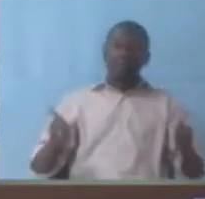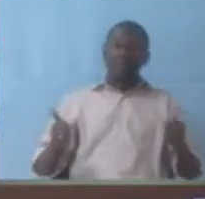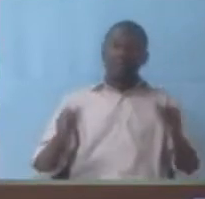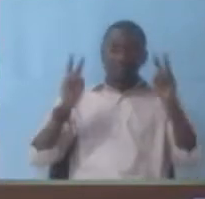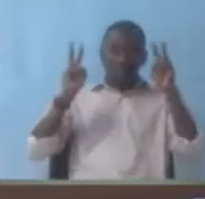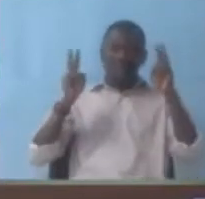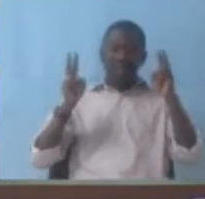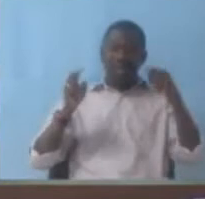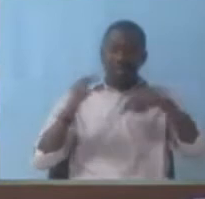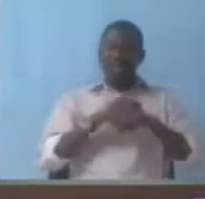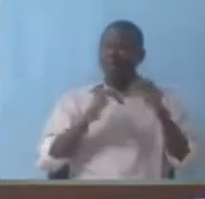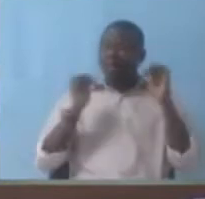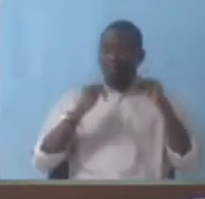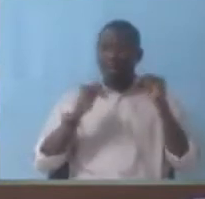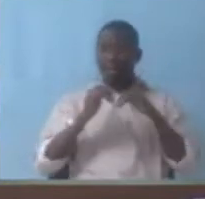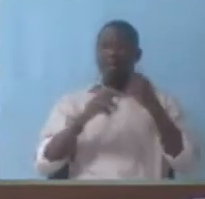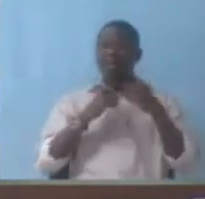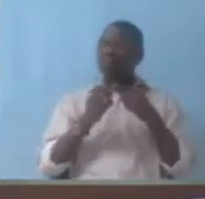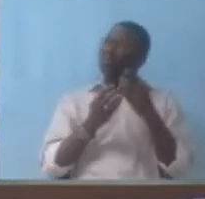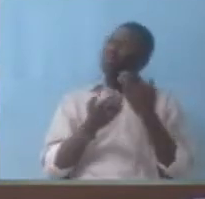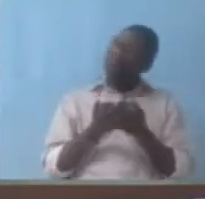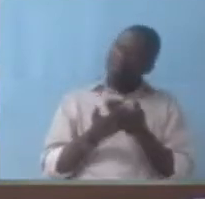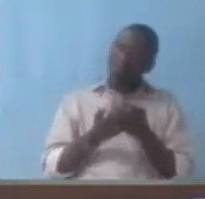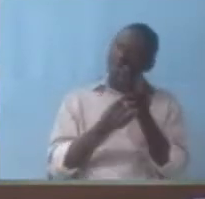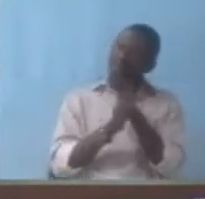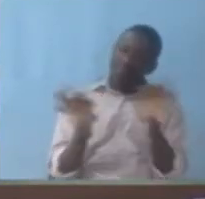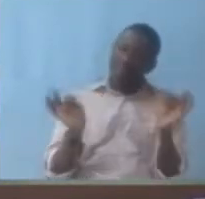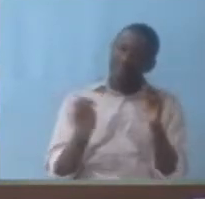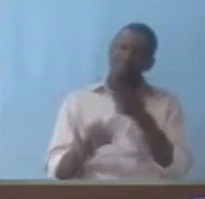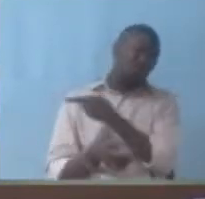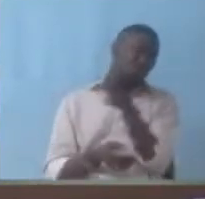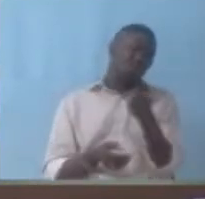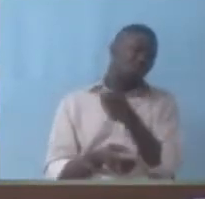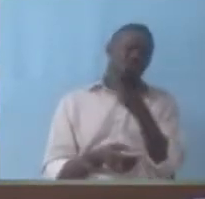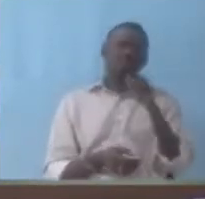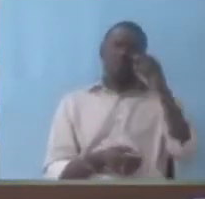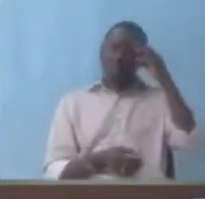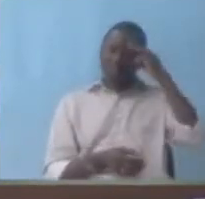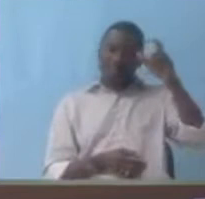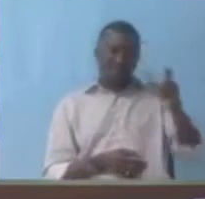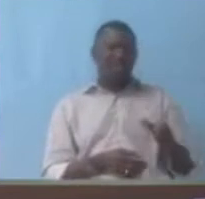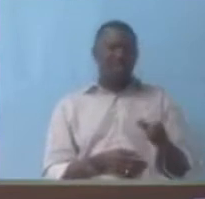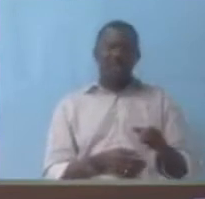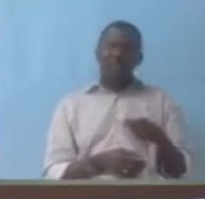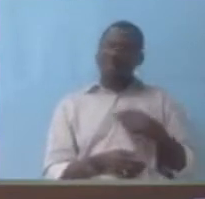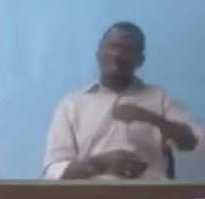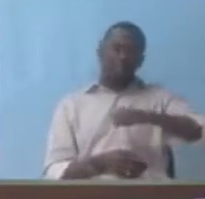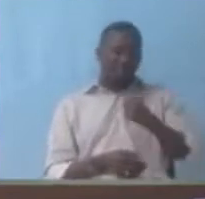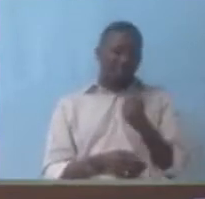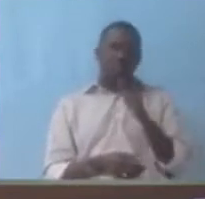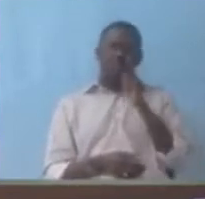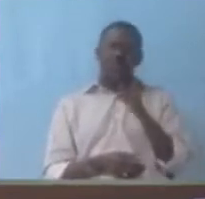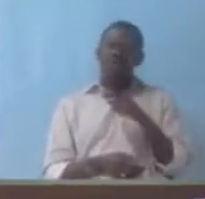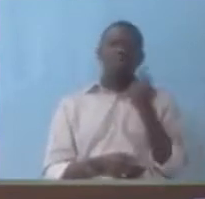mutu. About the release of the ministers, he refused except for the attorney general. Kulinga minister la bulo faya ka foye